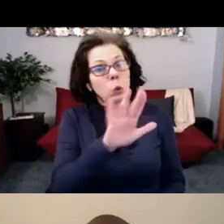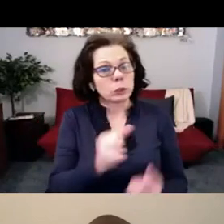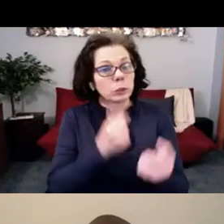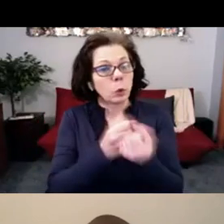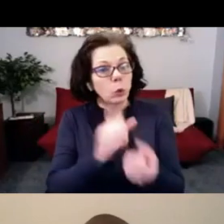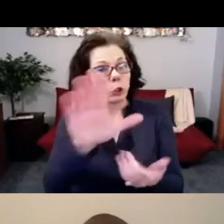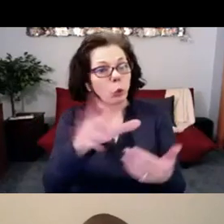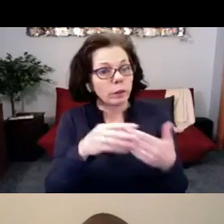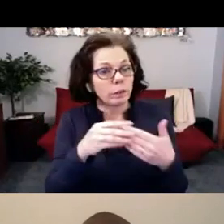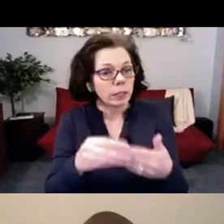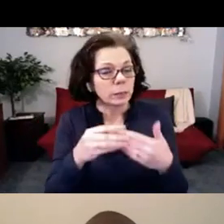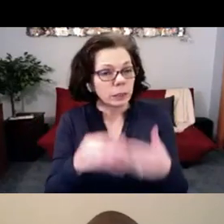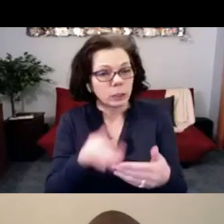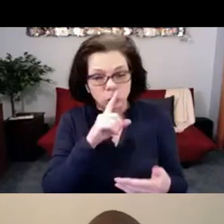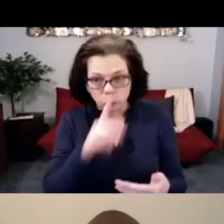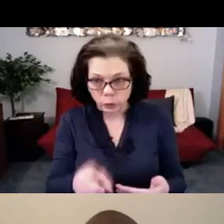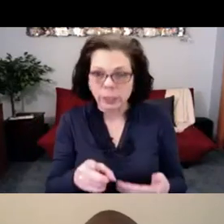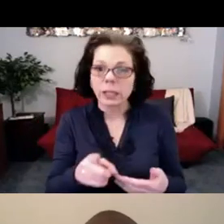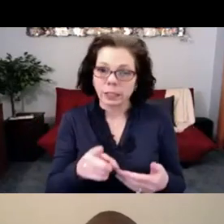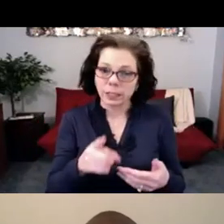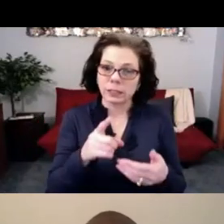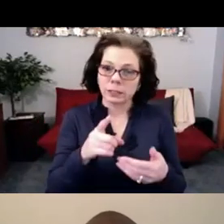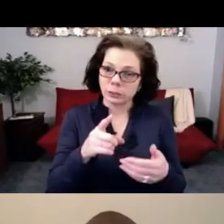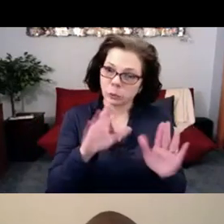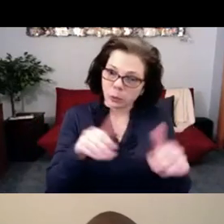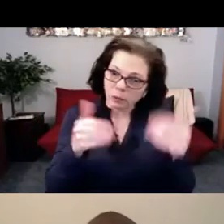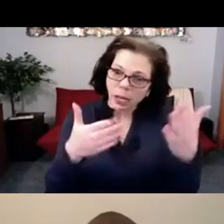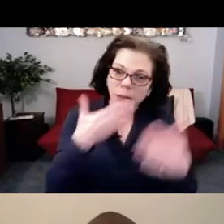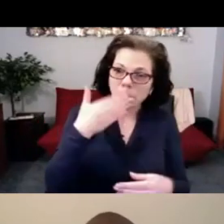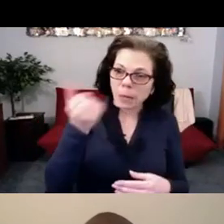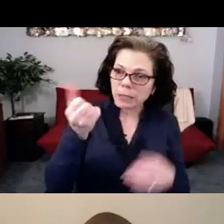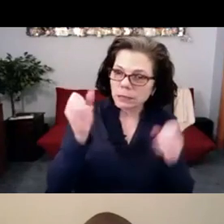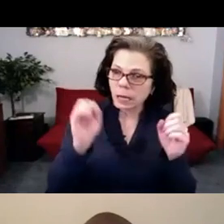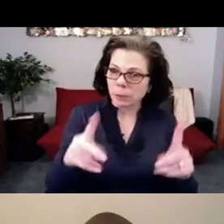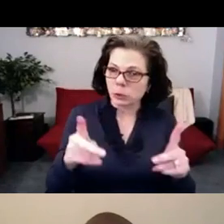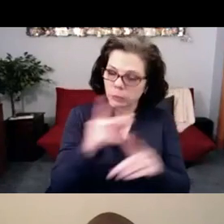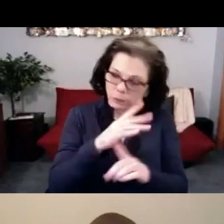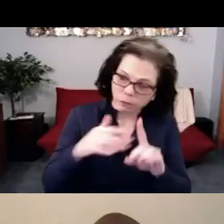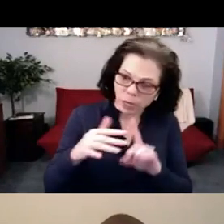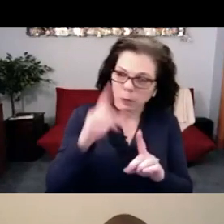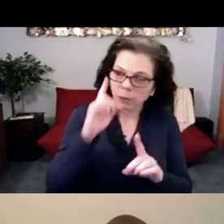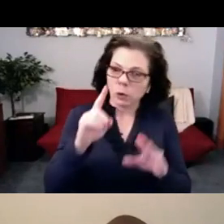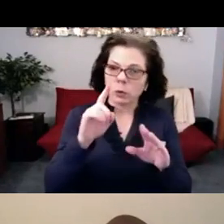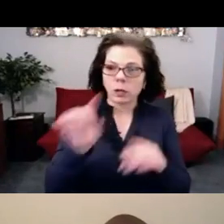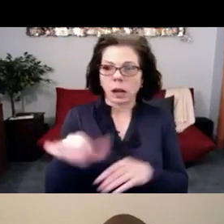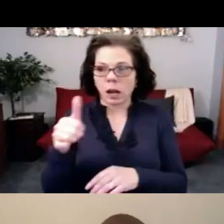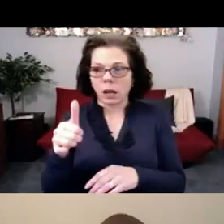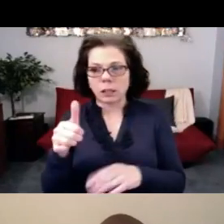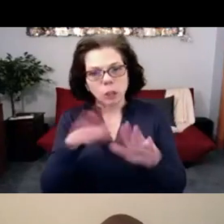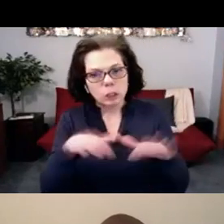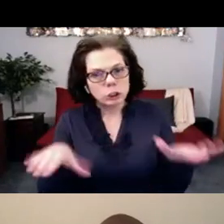flexibility, is putting our children in as good or better an opportunity and environment than other communities that are facing the